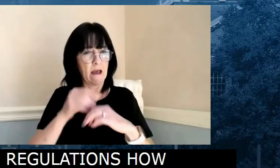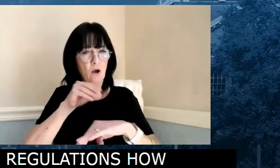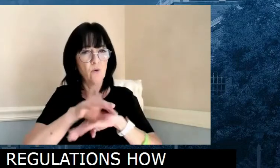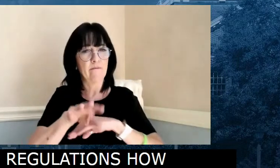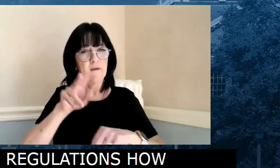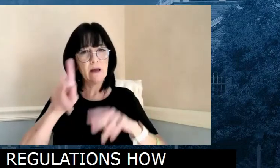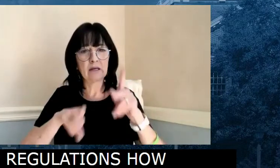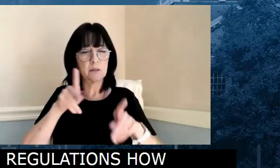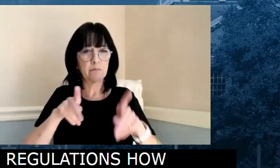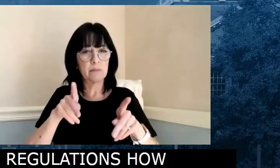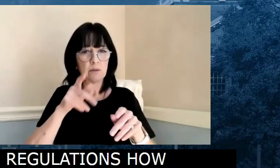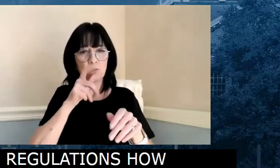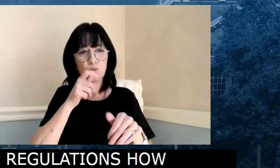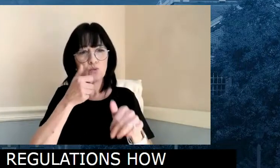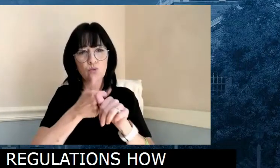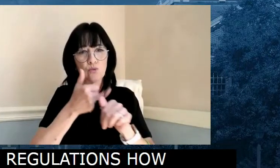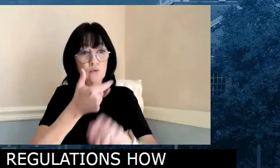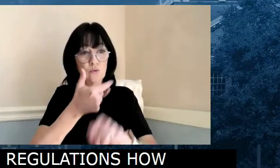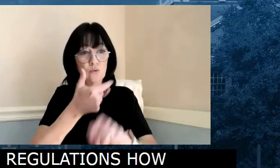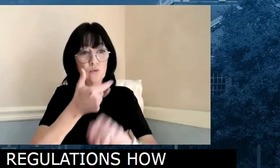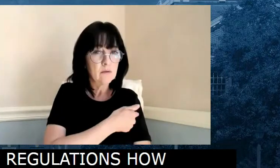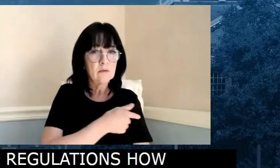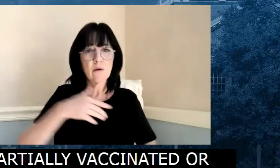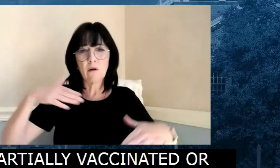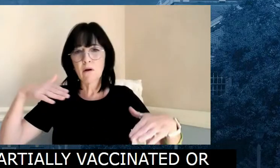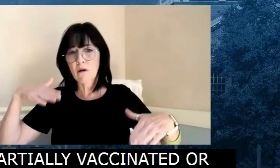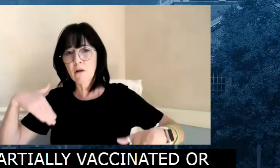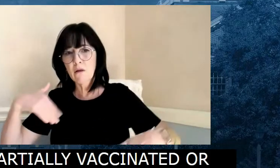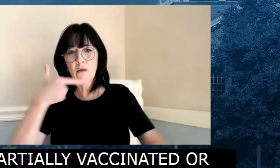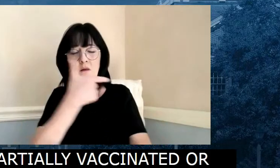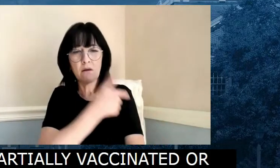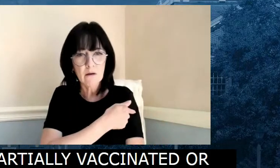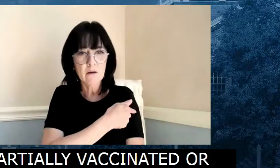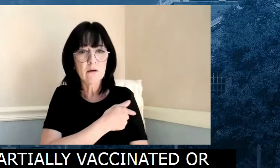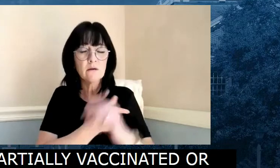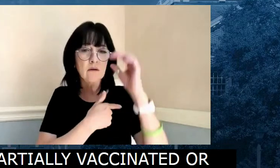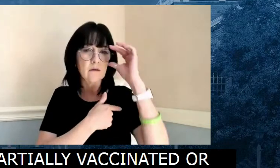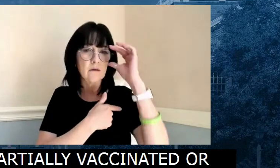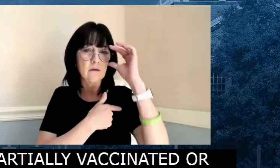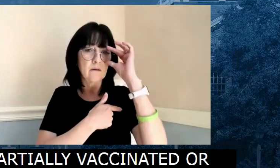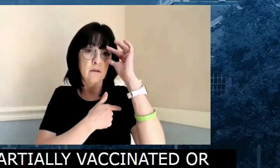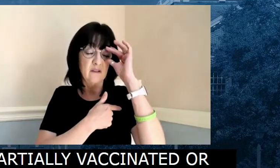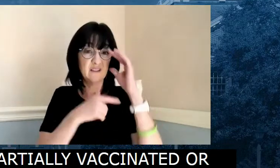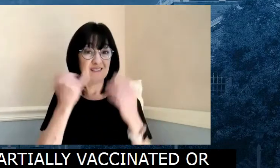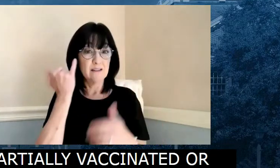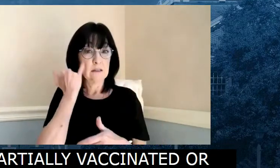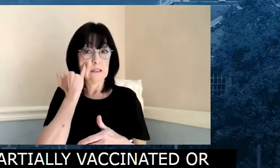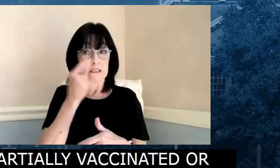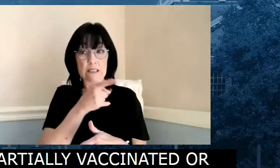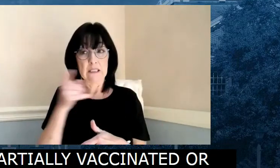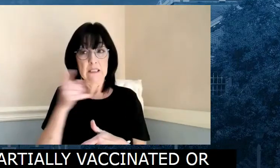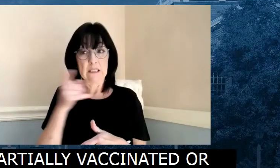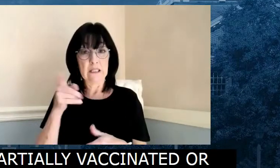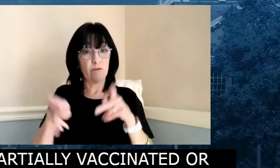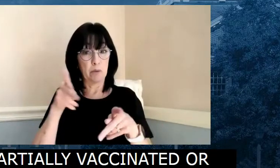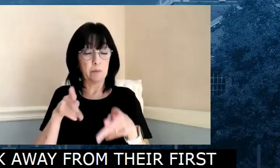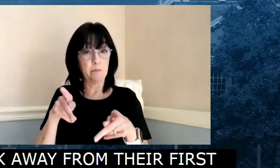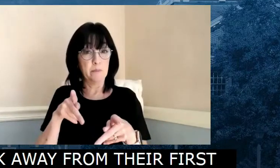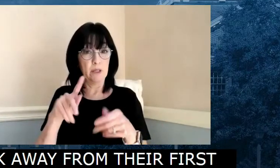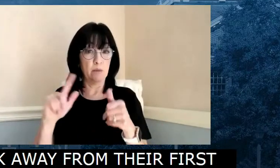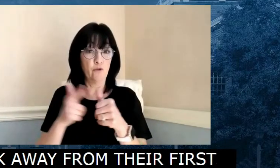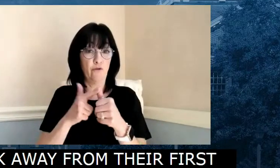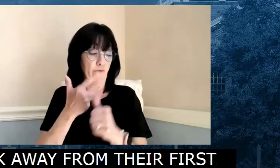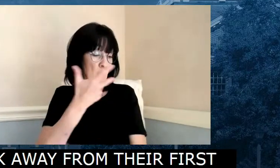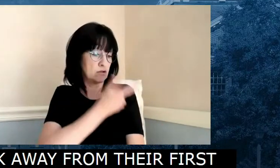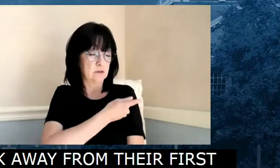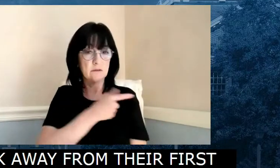unvaccinated? Maybe someone is a couple weeks removed from their first dose and they want to go out to their favorite restaurant. They're wearing their mask.